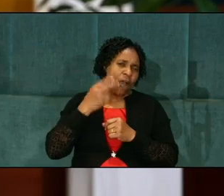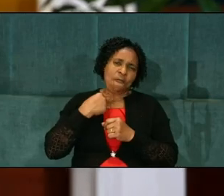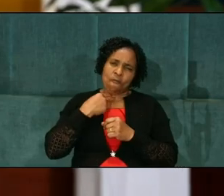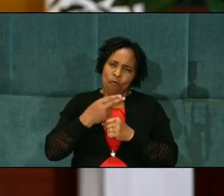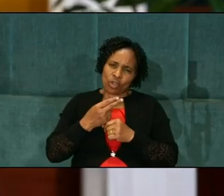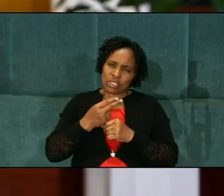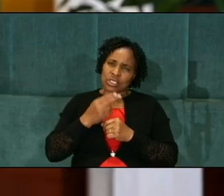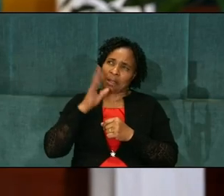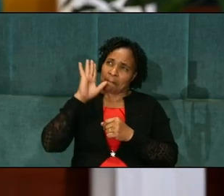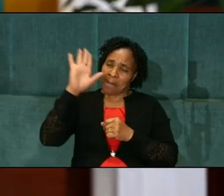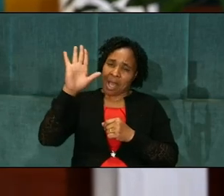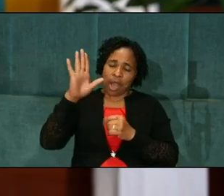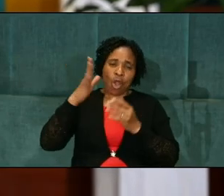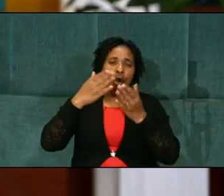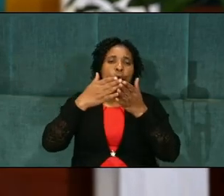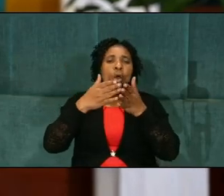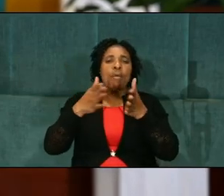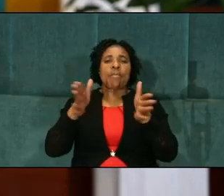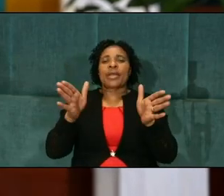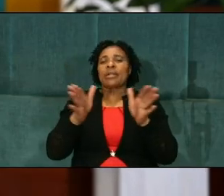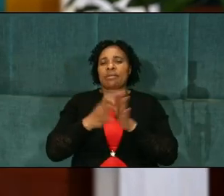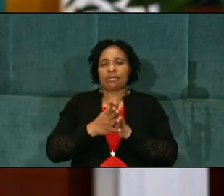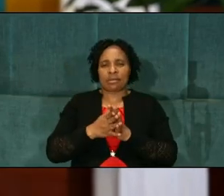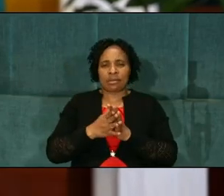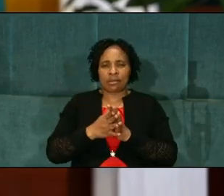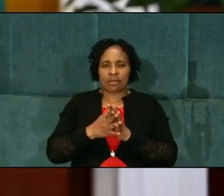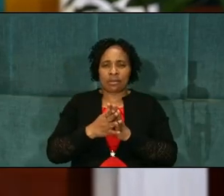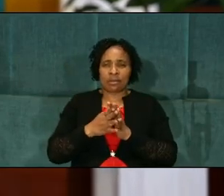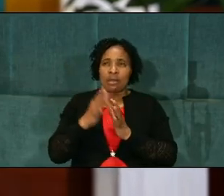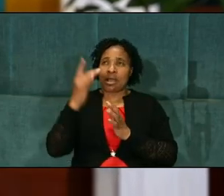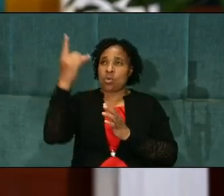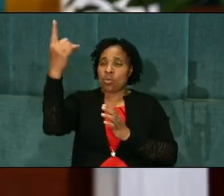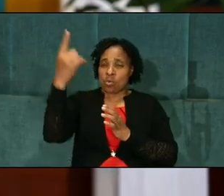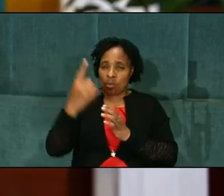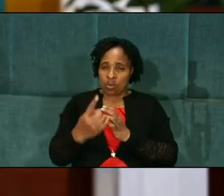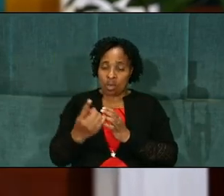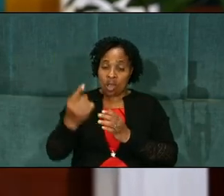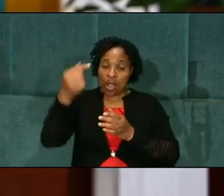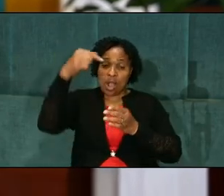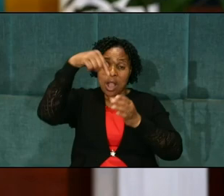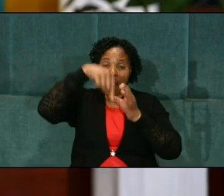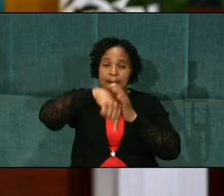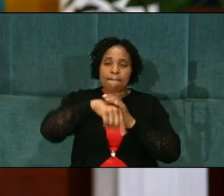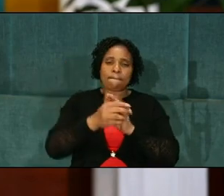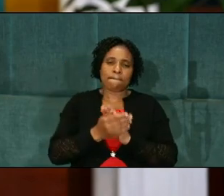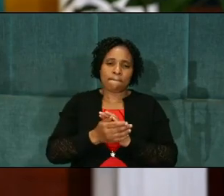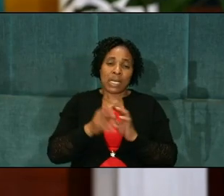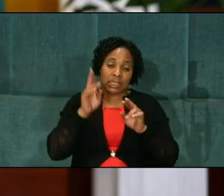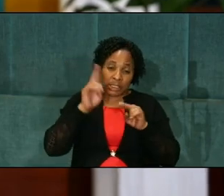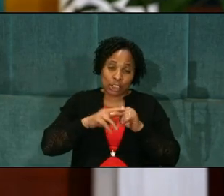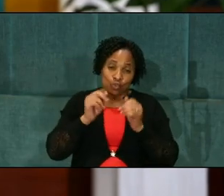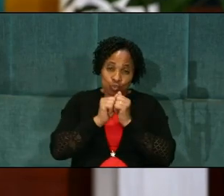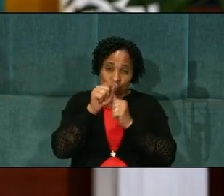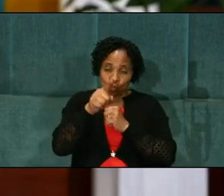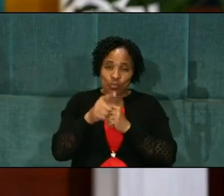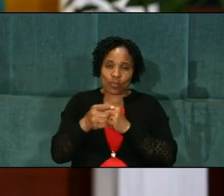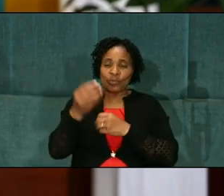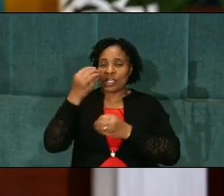open. I will come in. I'll sit with you. And I'll eat with